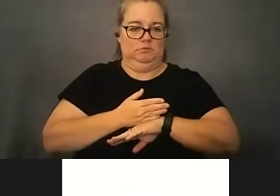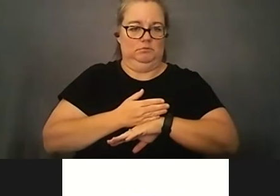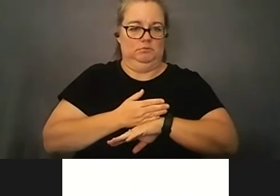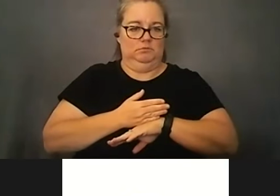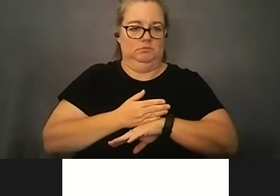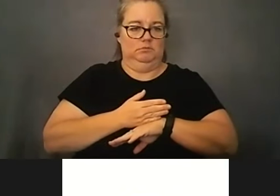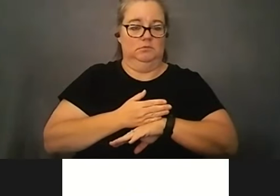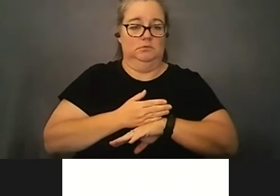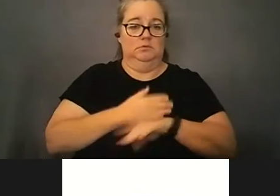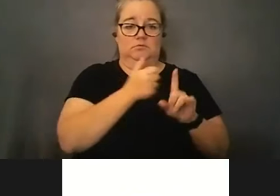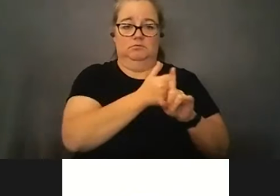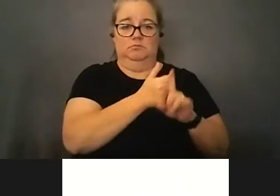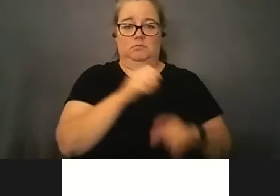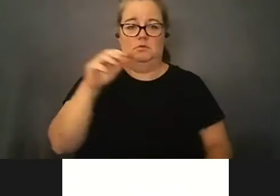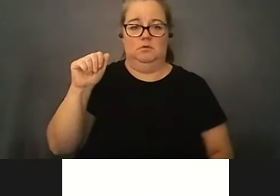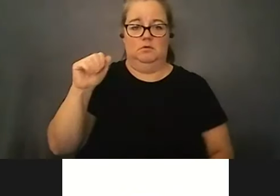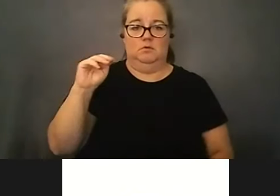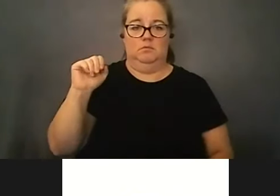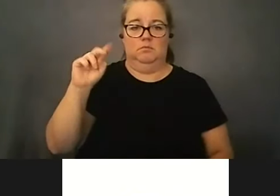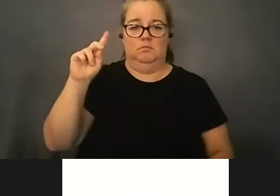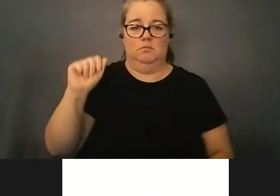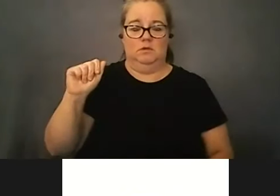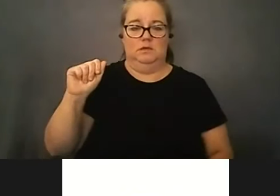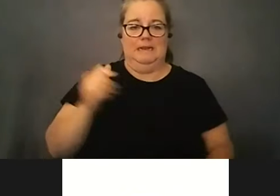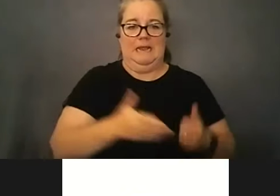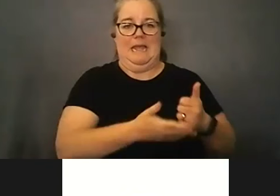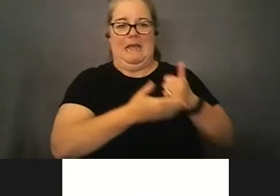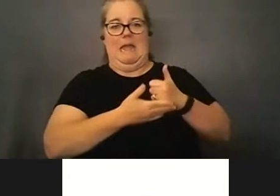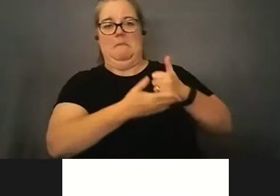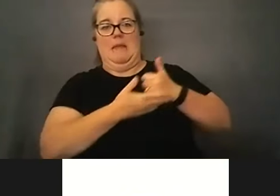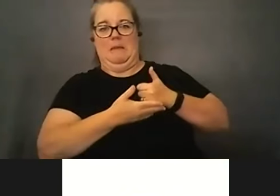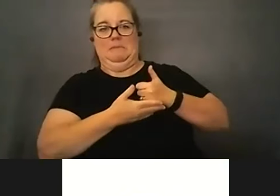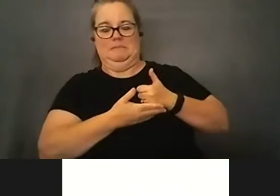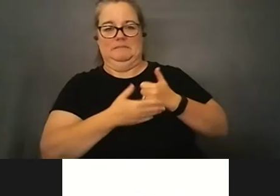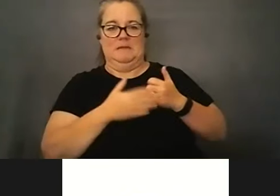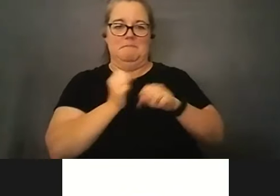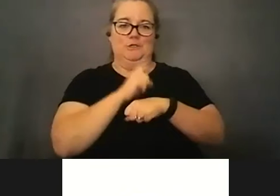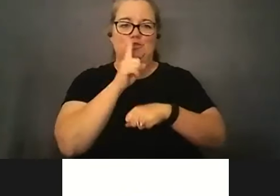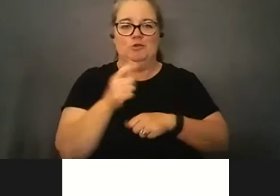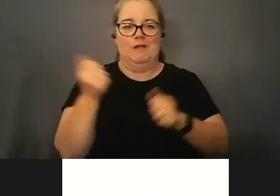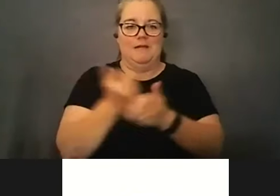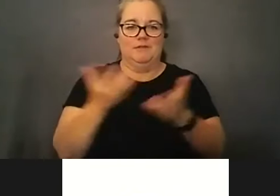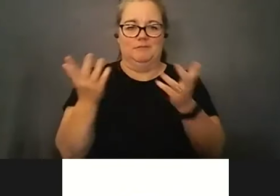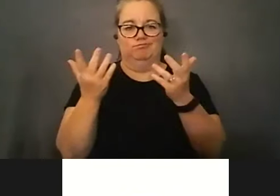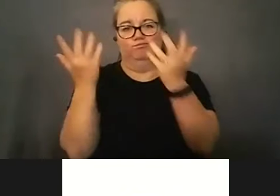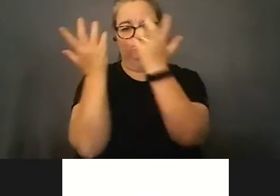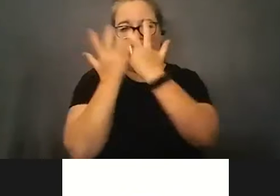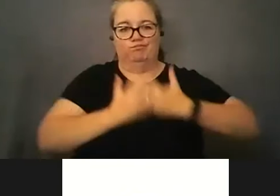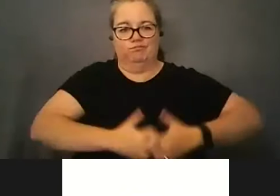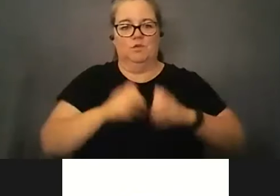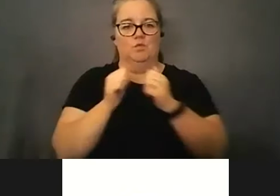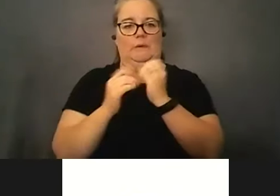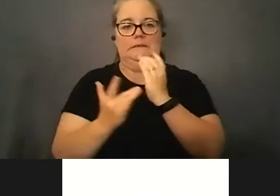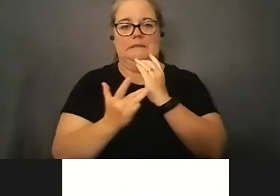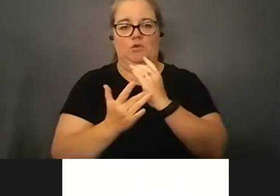Her name was Amanda, so she was trying to help me and make sure my technology was working. She